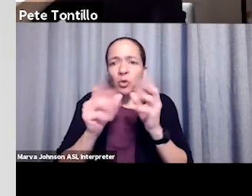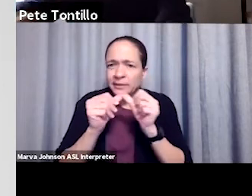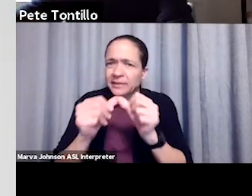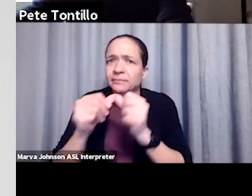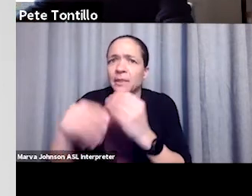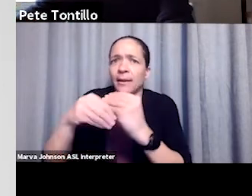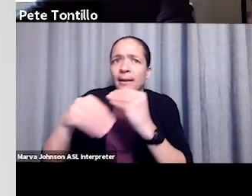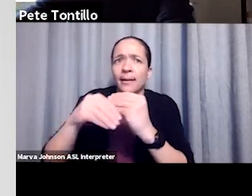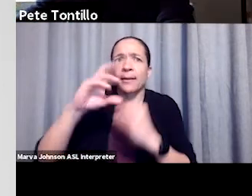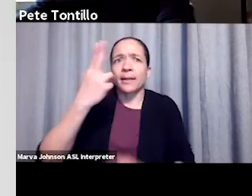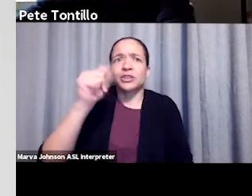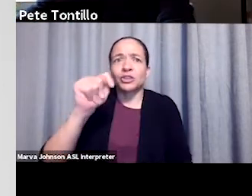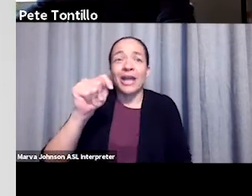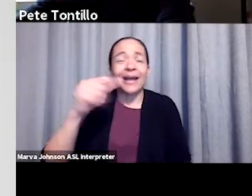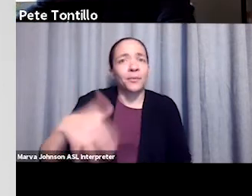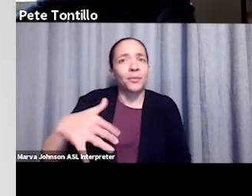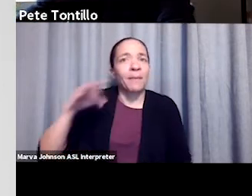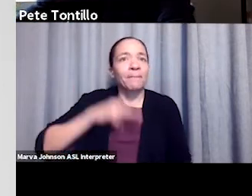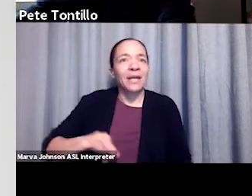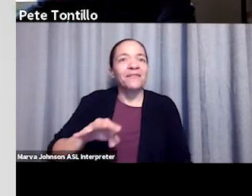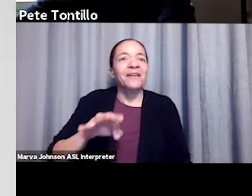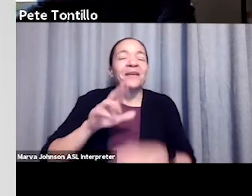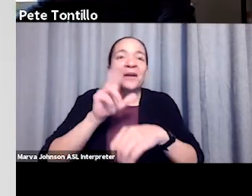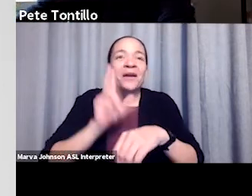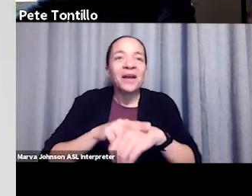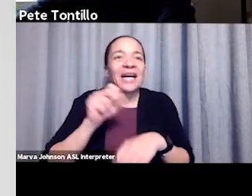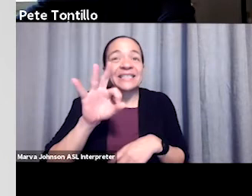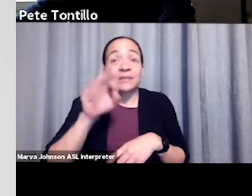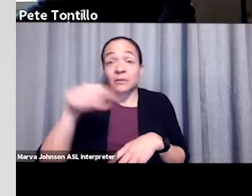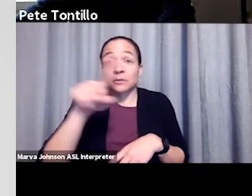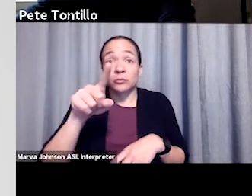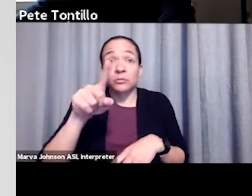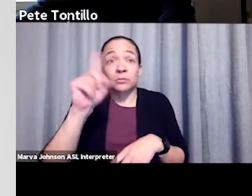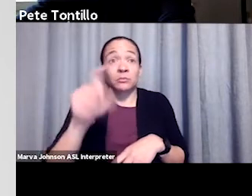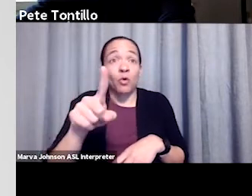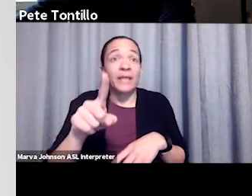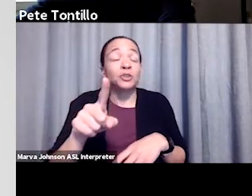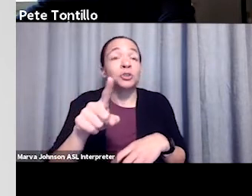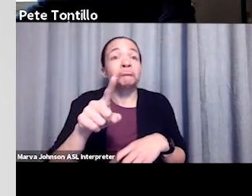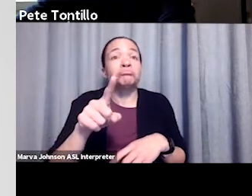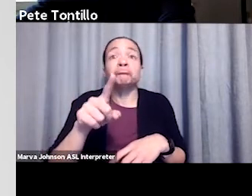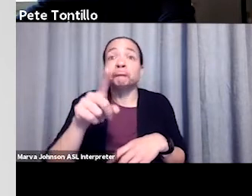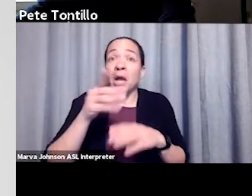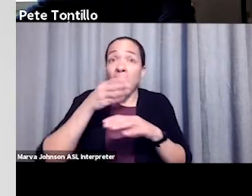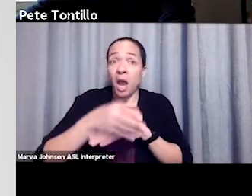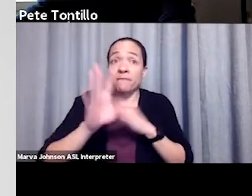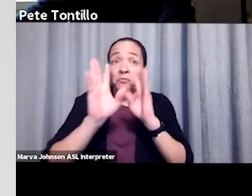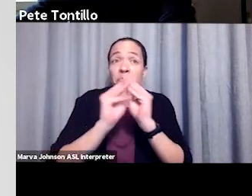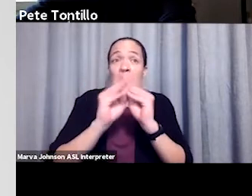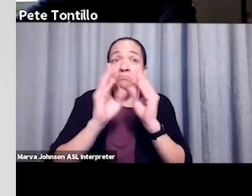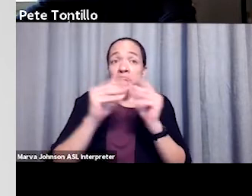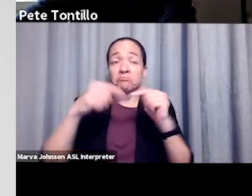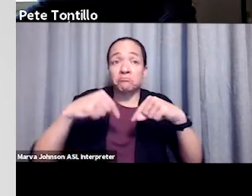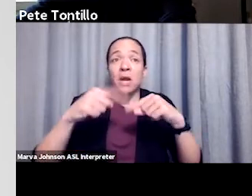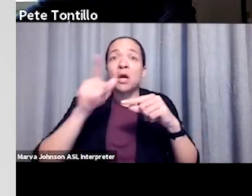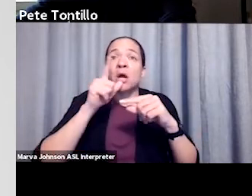chat. These are really useful. And of course, if you have any questions, you're welcome to follow up with us after this webinar. We'll provide all our contact information so that